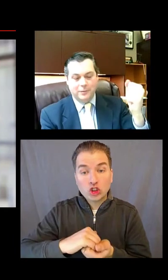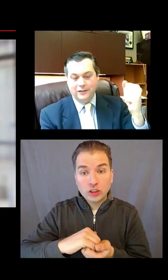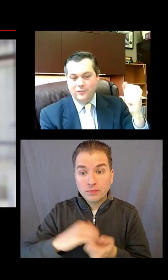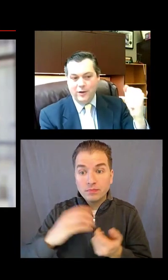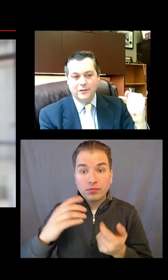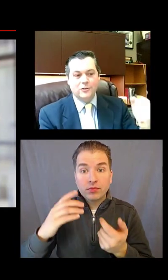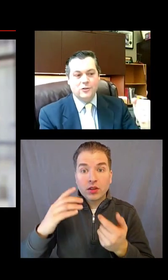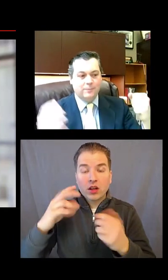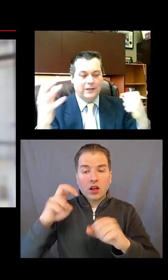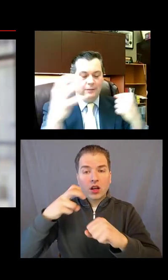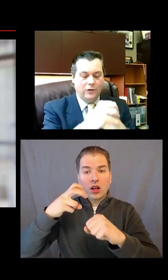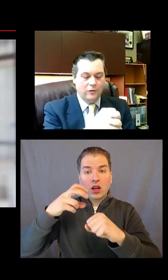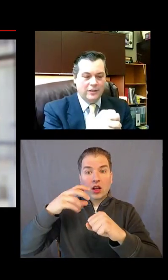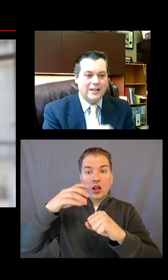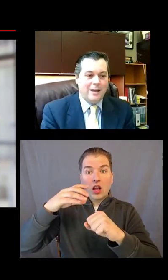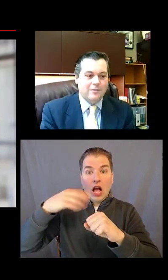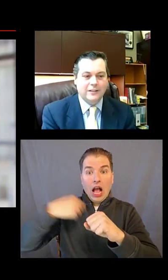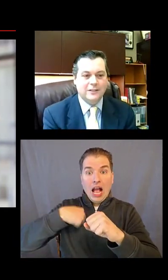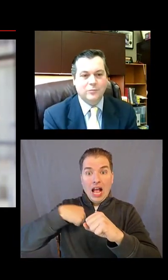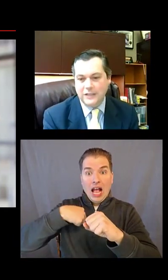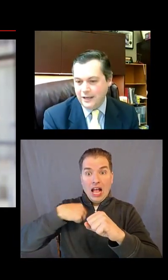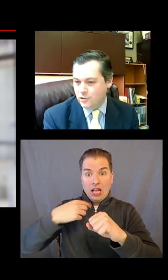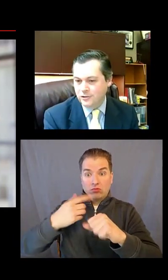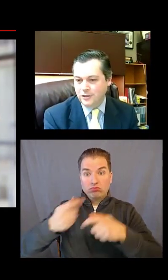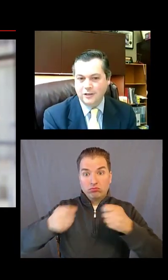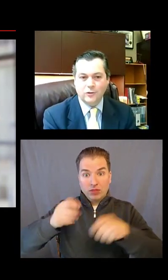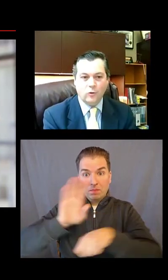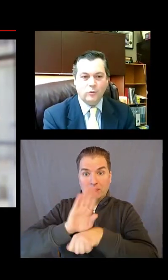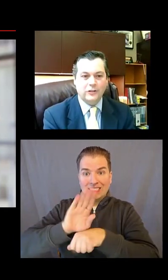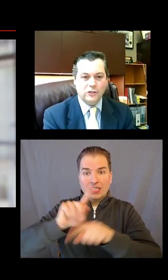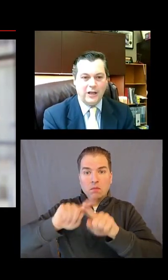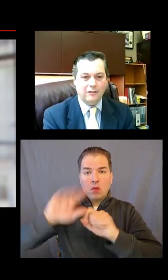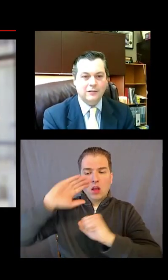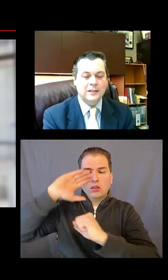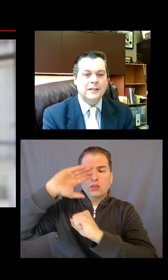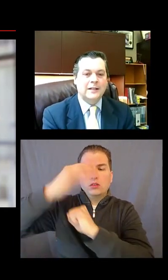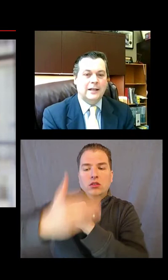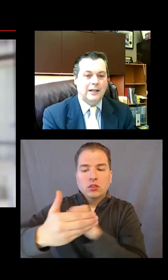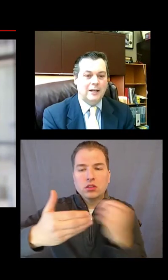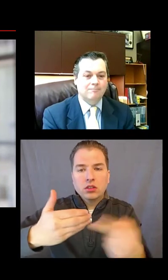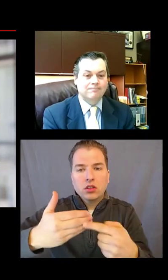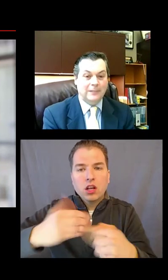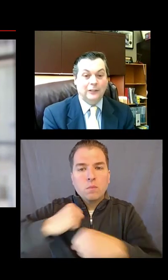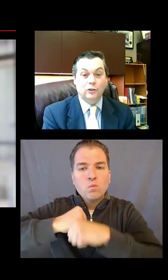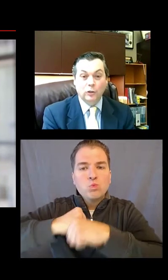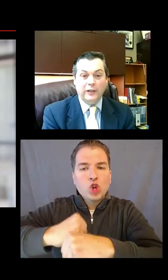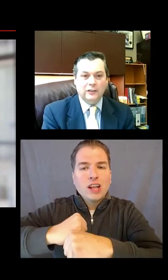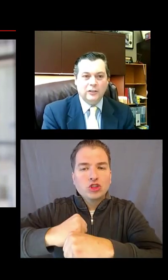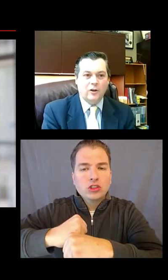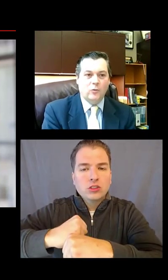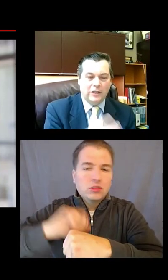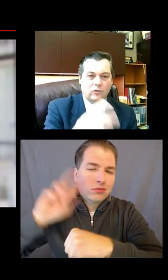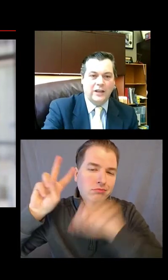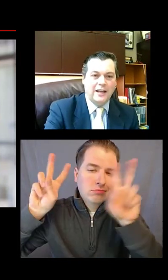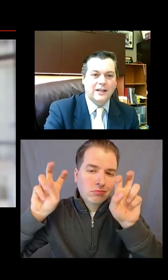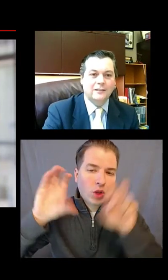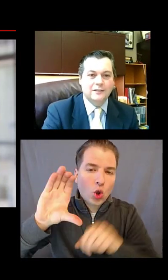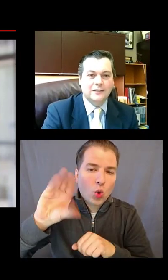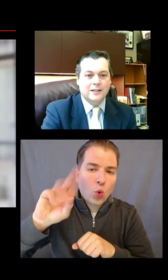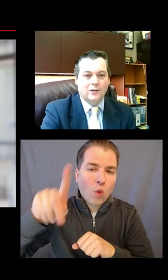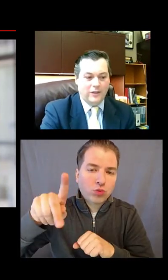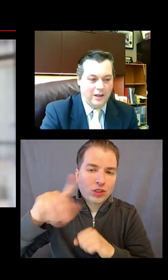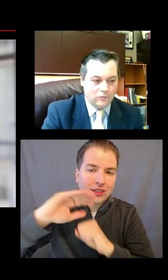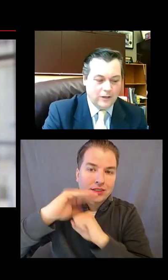the flexibility of a partnership and put over the top of it the protection of the corporate shell. In doing so, we